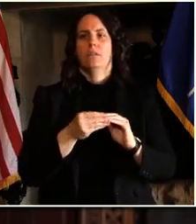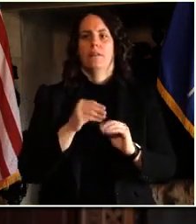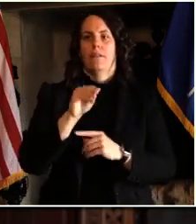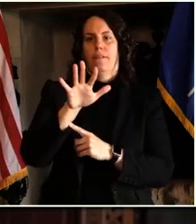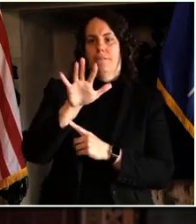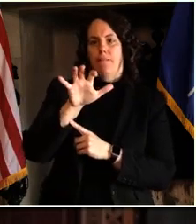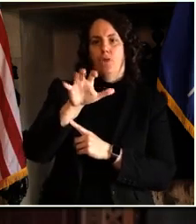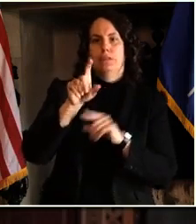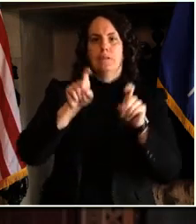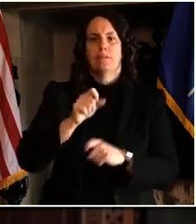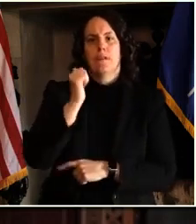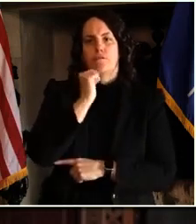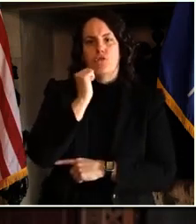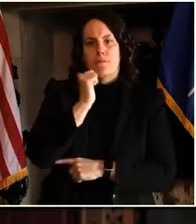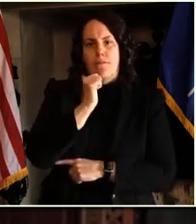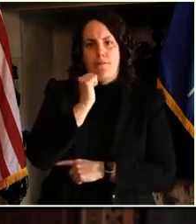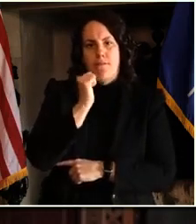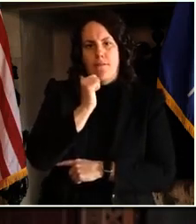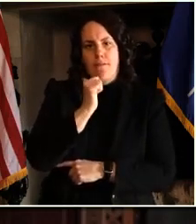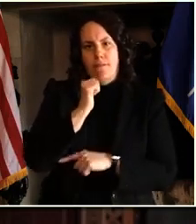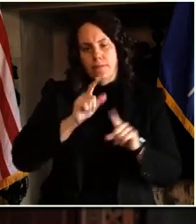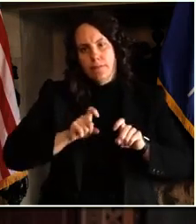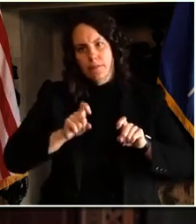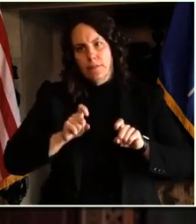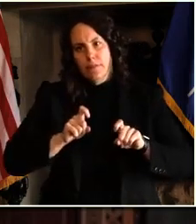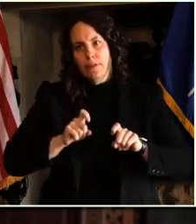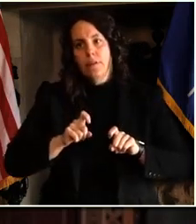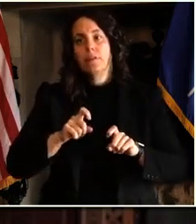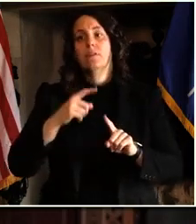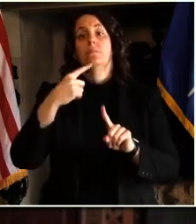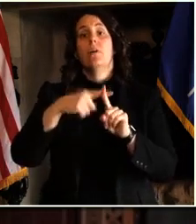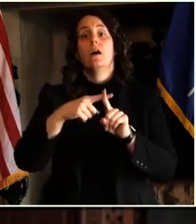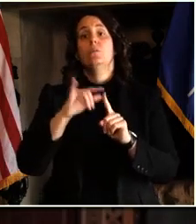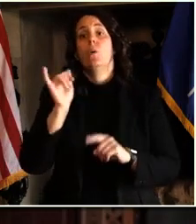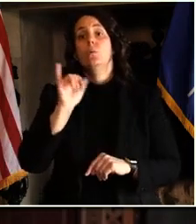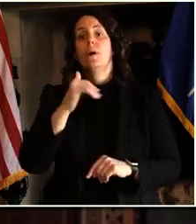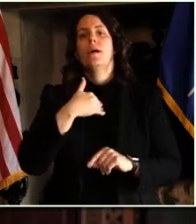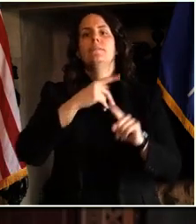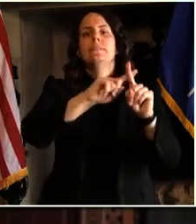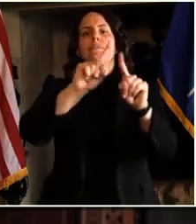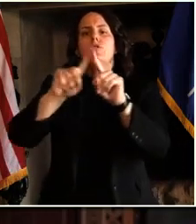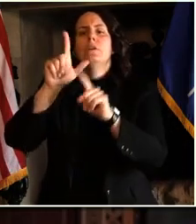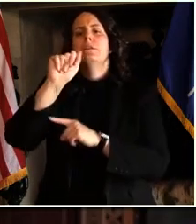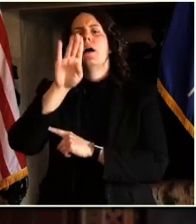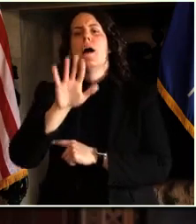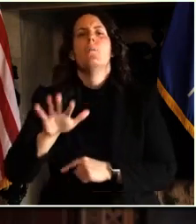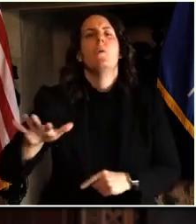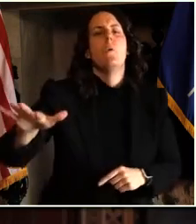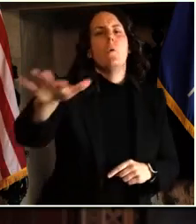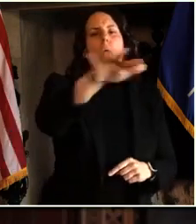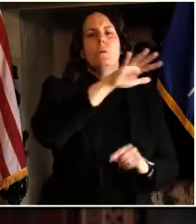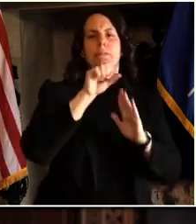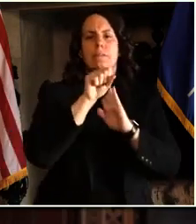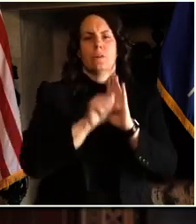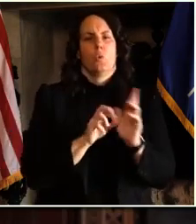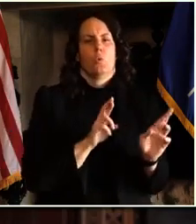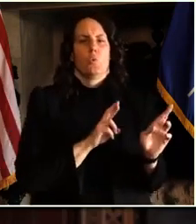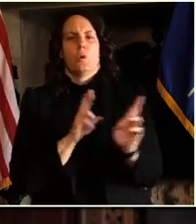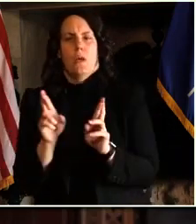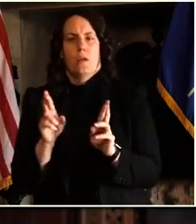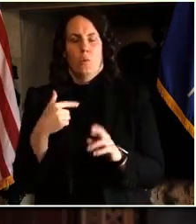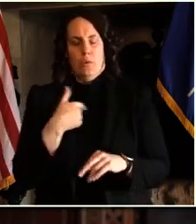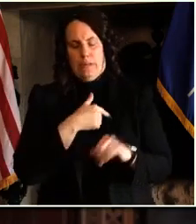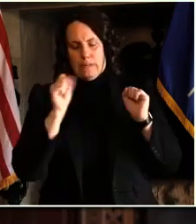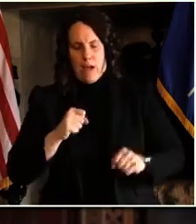network of labs across the state scaled up, averaging 1,500 tests per day. And while there is no backlog of tests, we